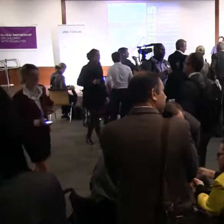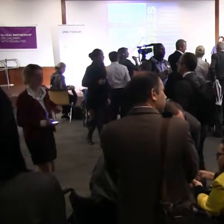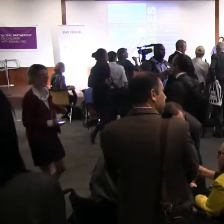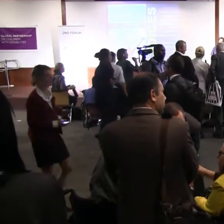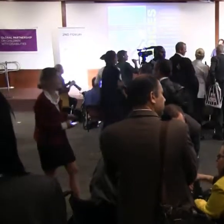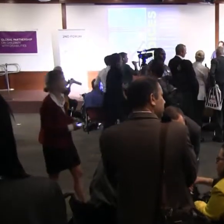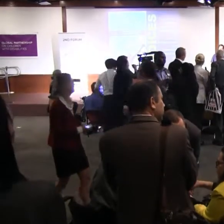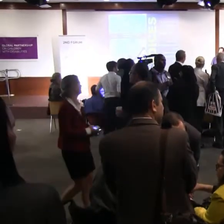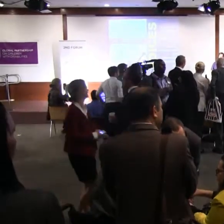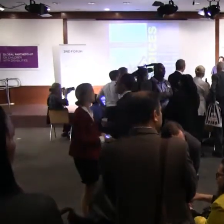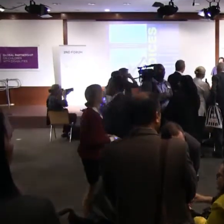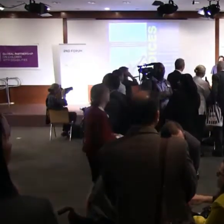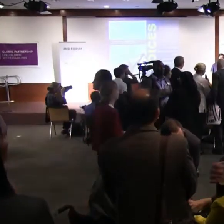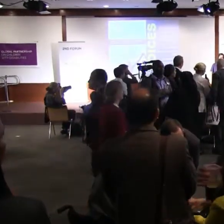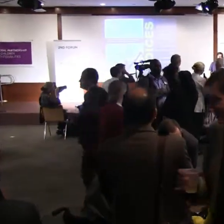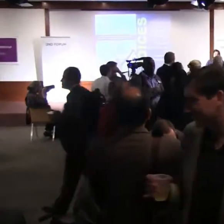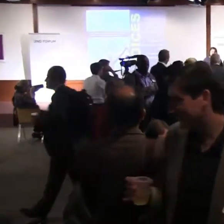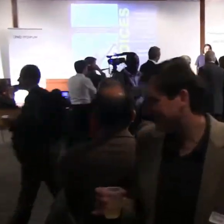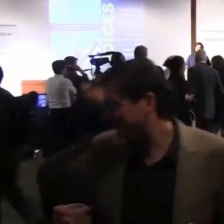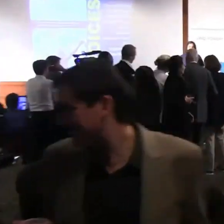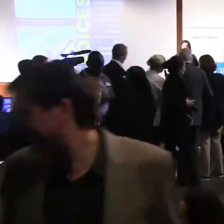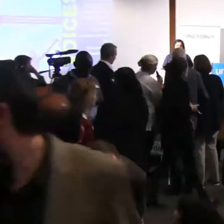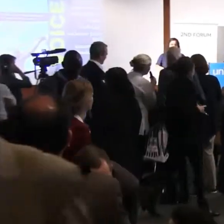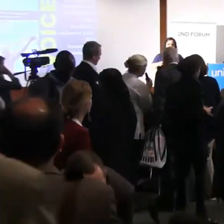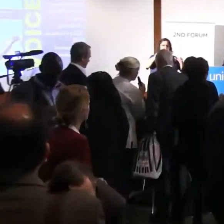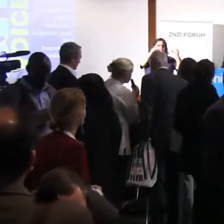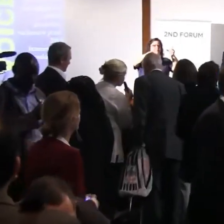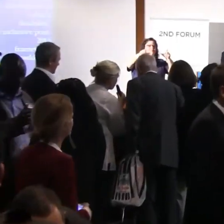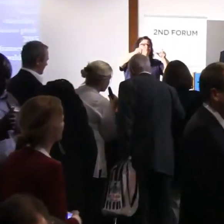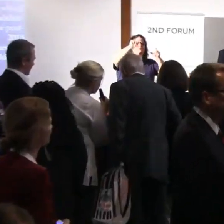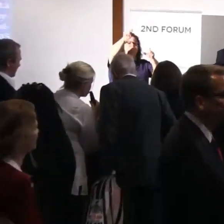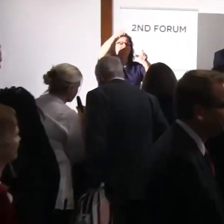Those in the hallway, please come on into the main space.